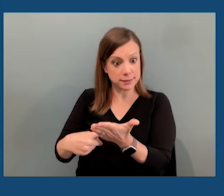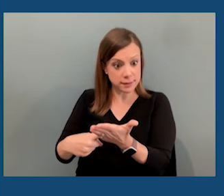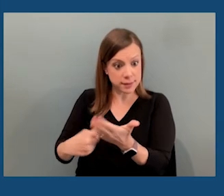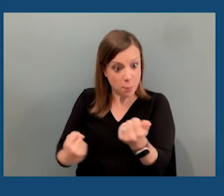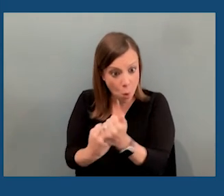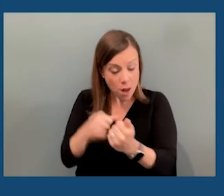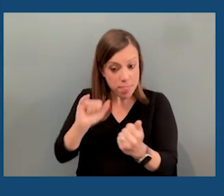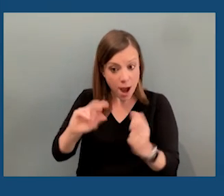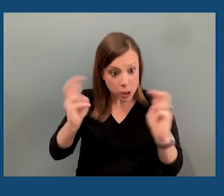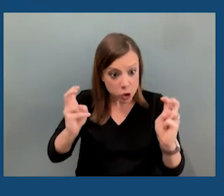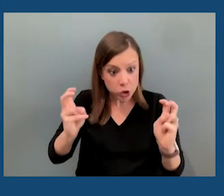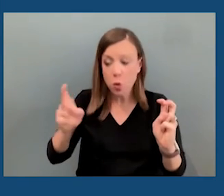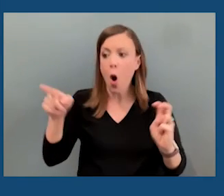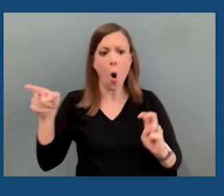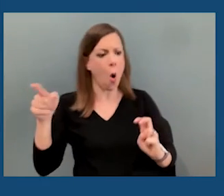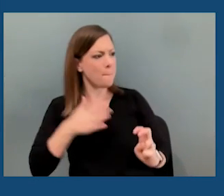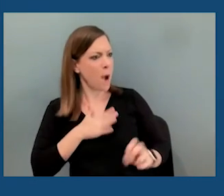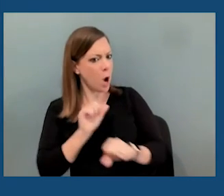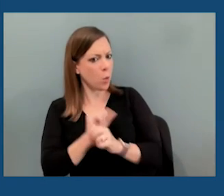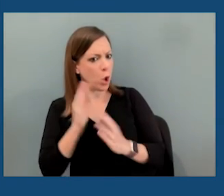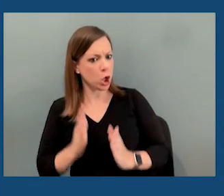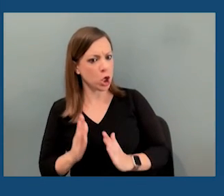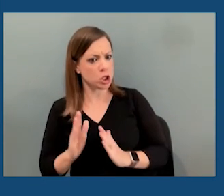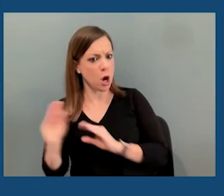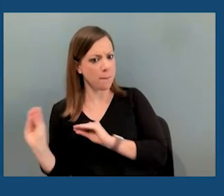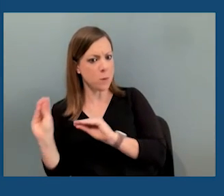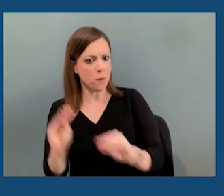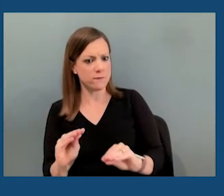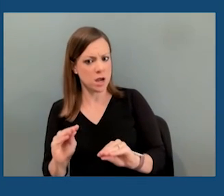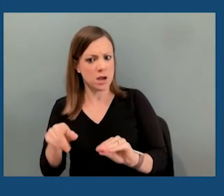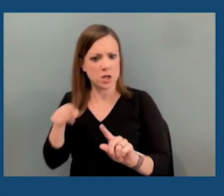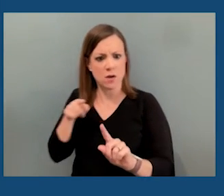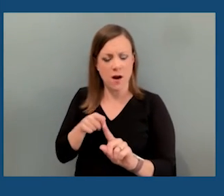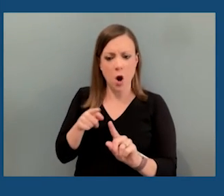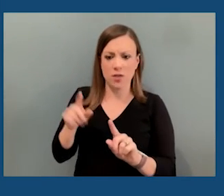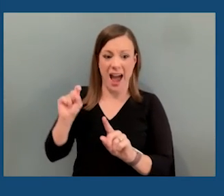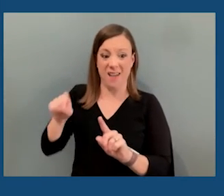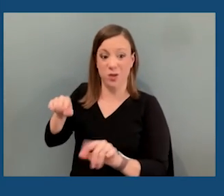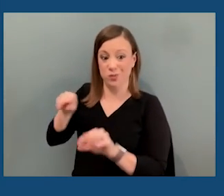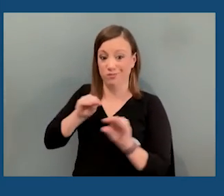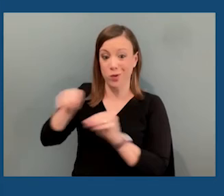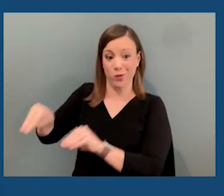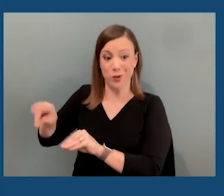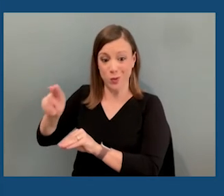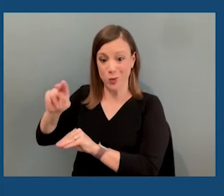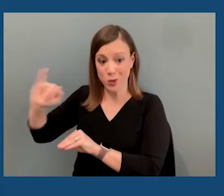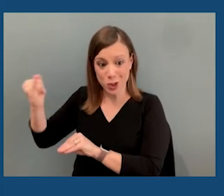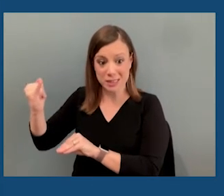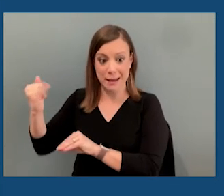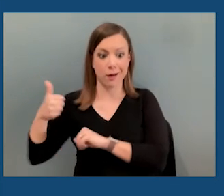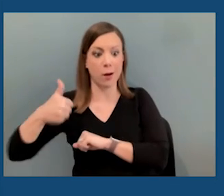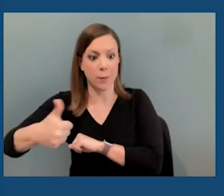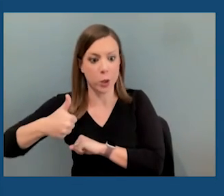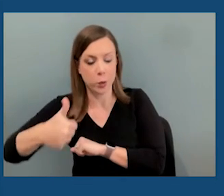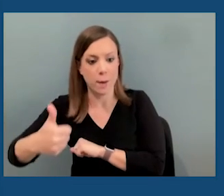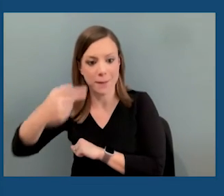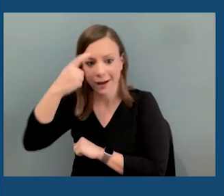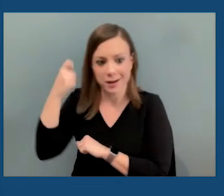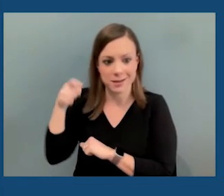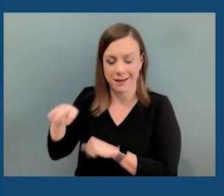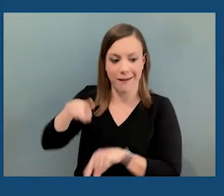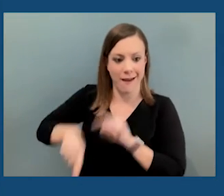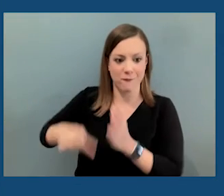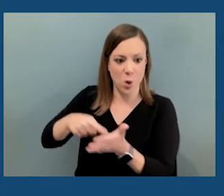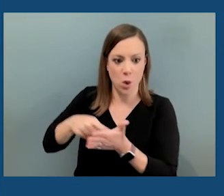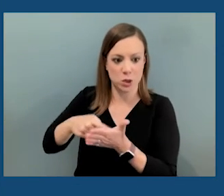my workers are coming in from New Jersey, because they kept building at a rate that dwarfed ours. Maybe all these crazy restrictions in the city